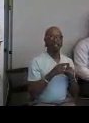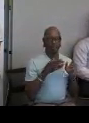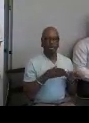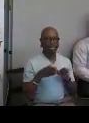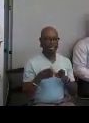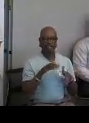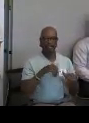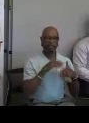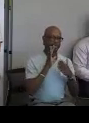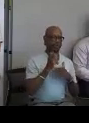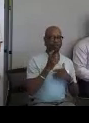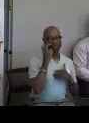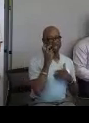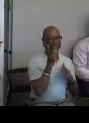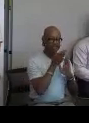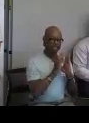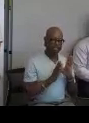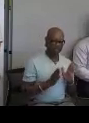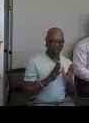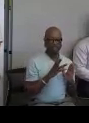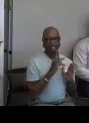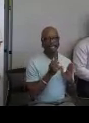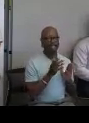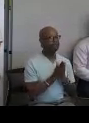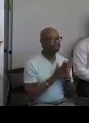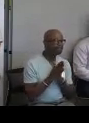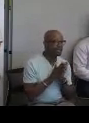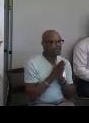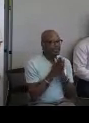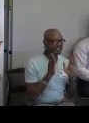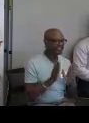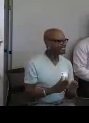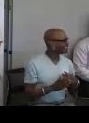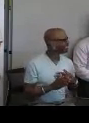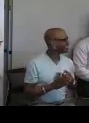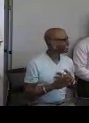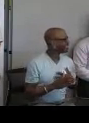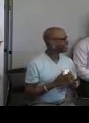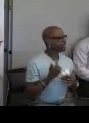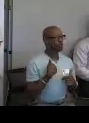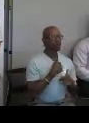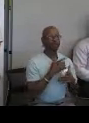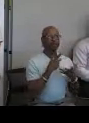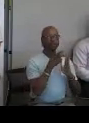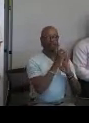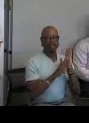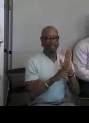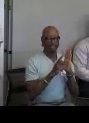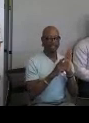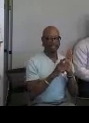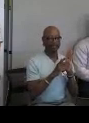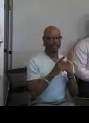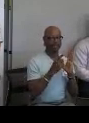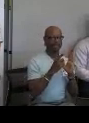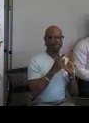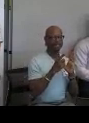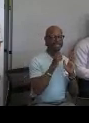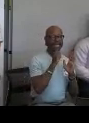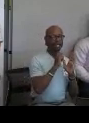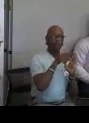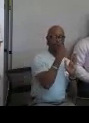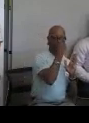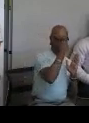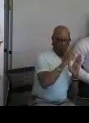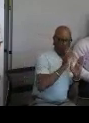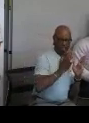for blind designers and enthusiasts. We want design to be not for us, but with us. And that